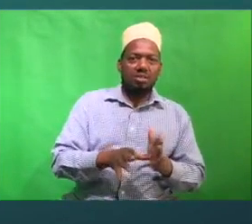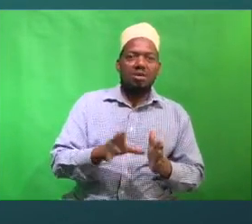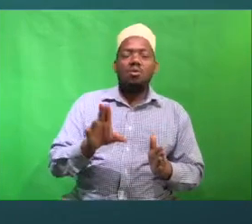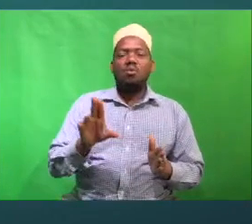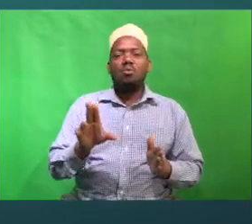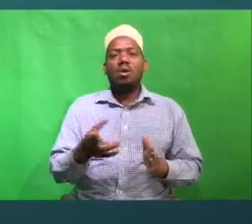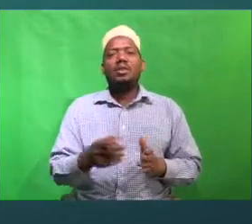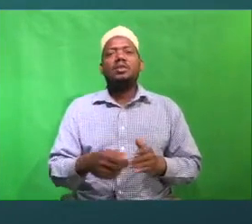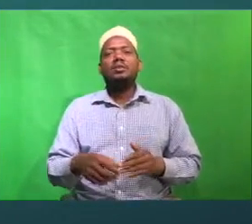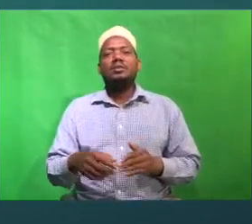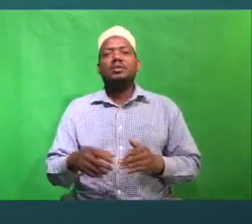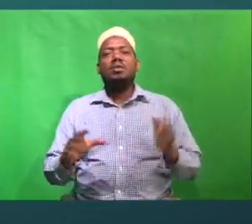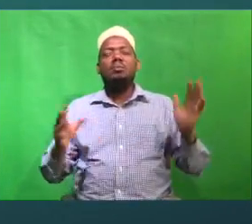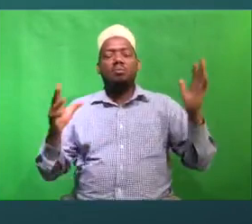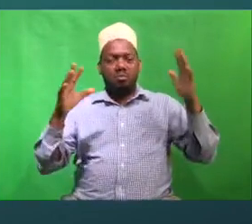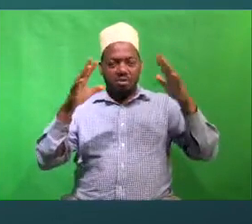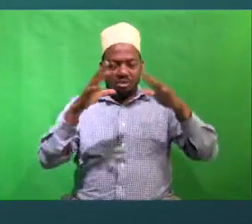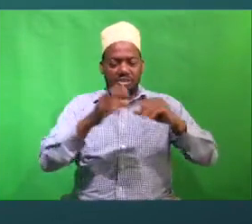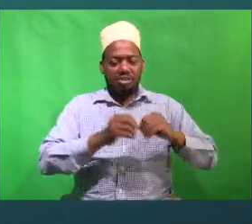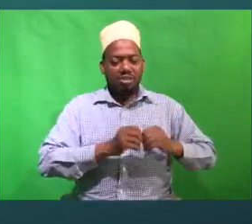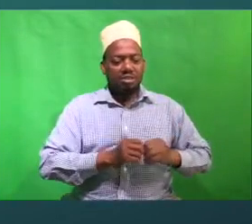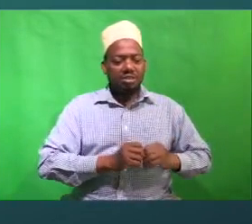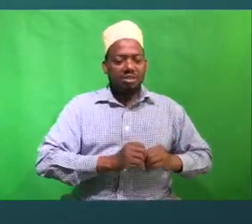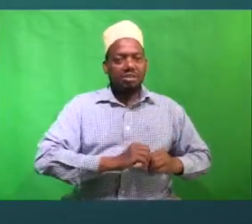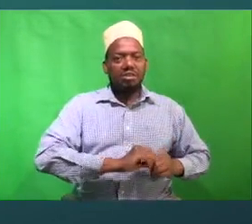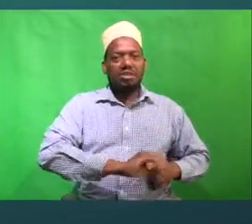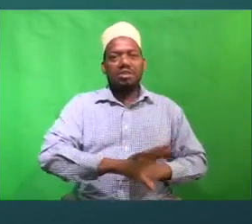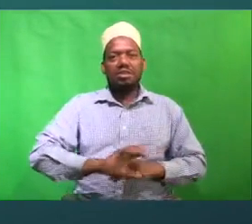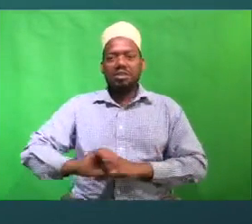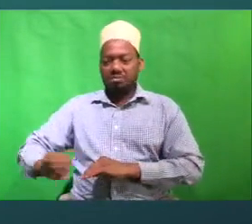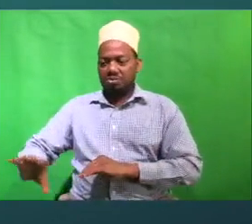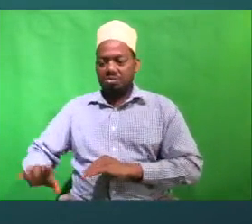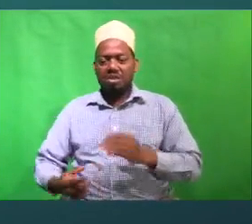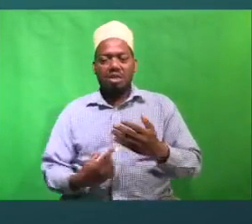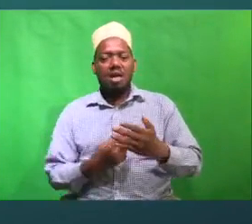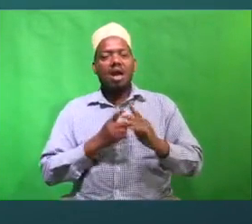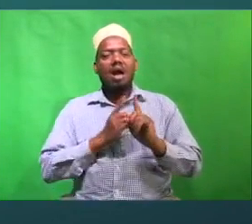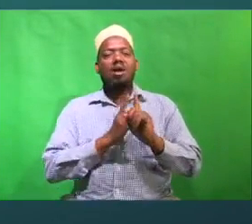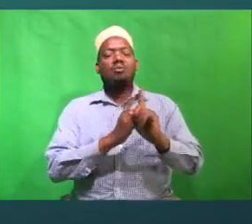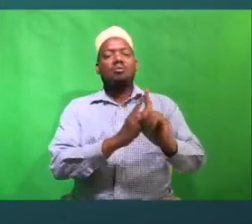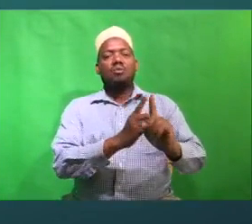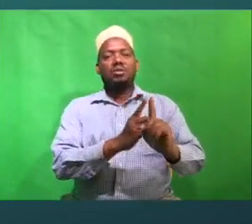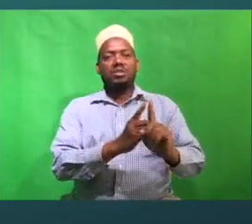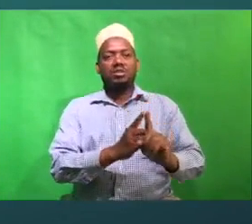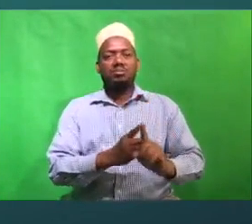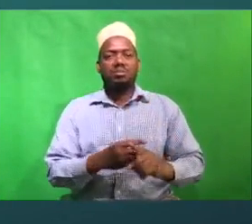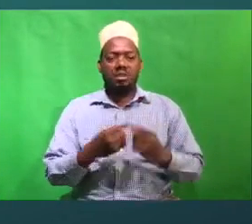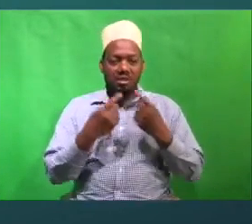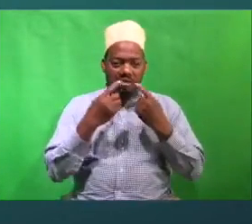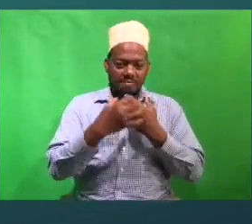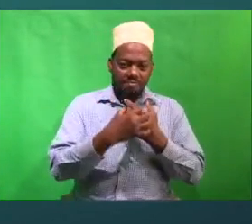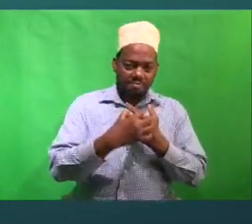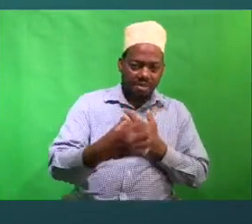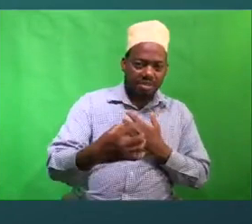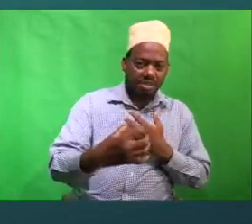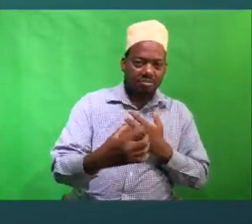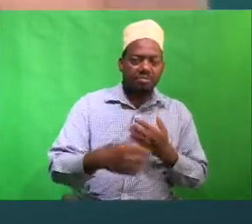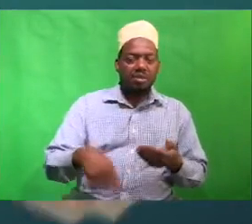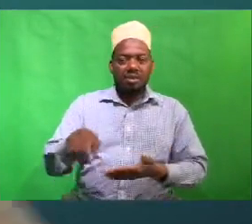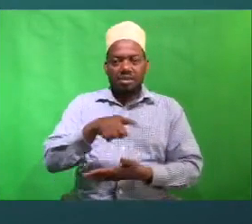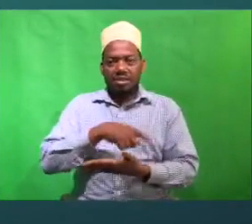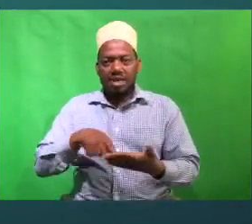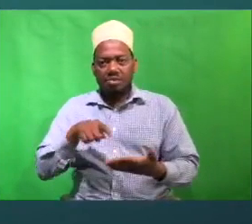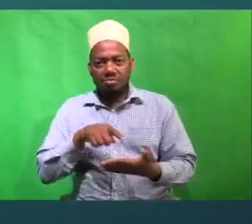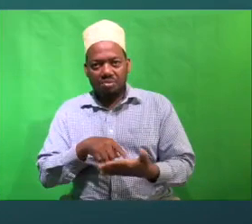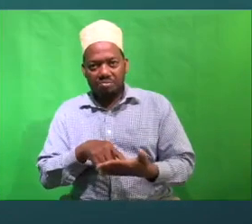What is population distribution? Through the picture, you see what is population distribution. Why there is town